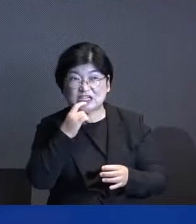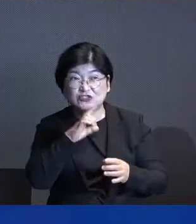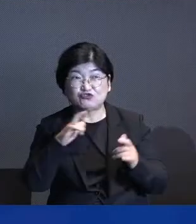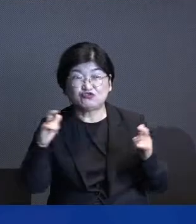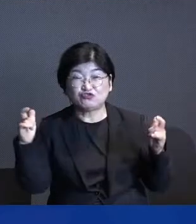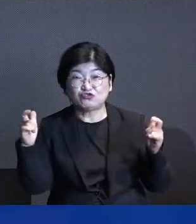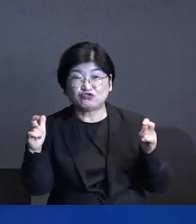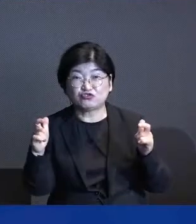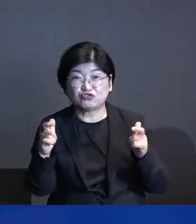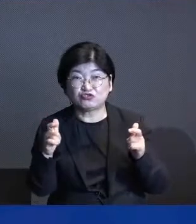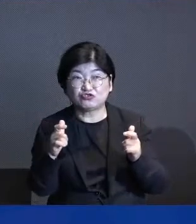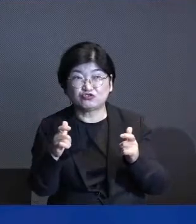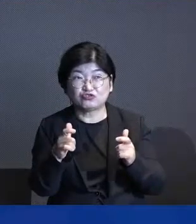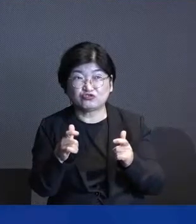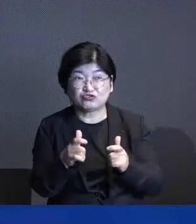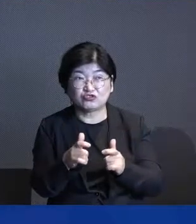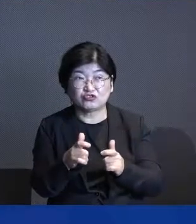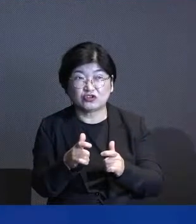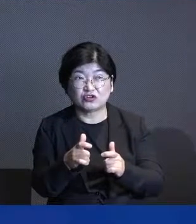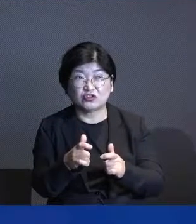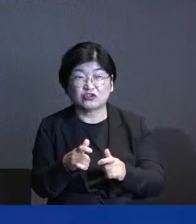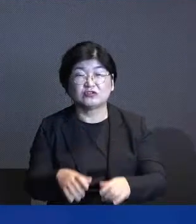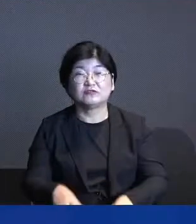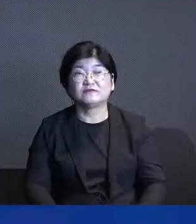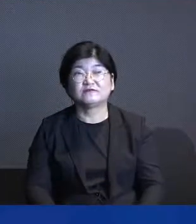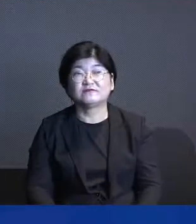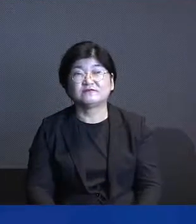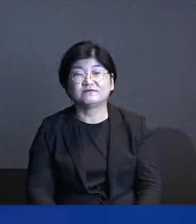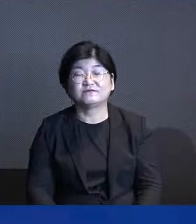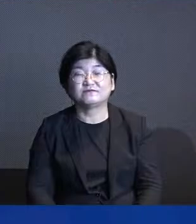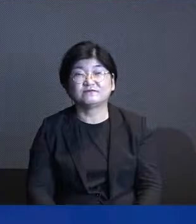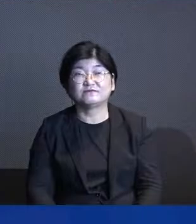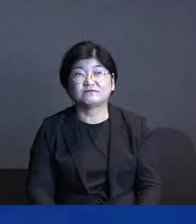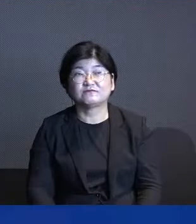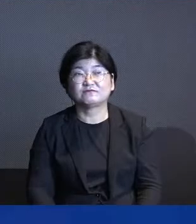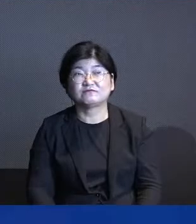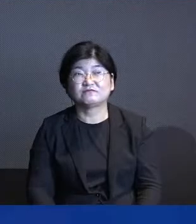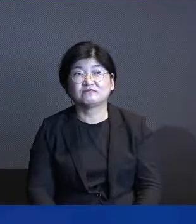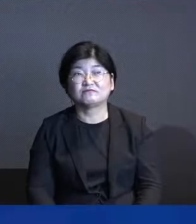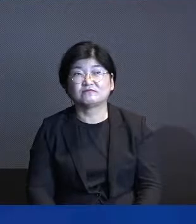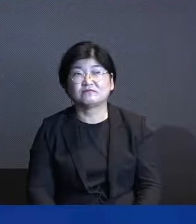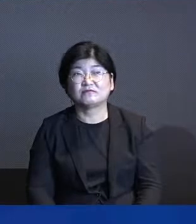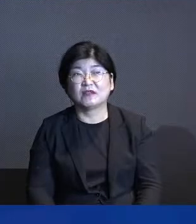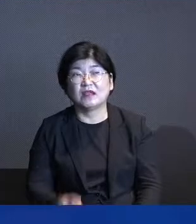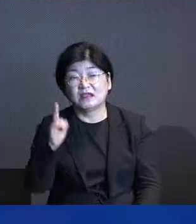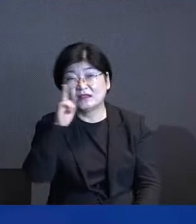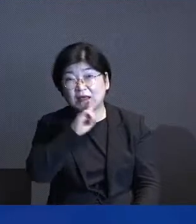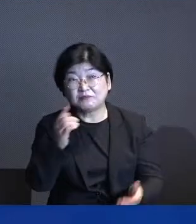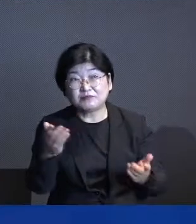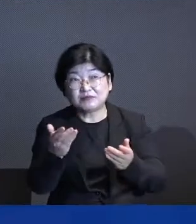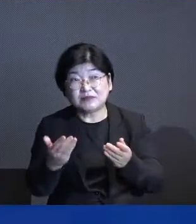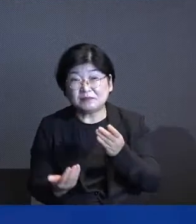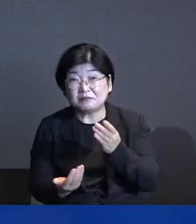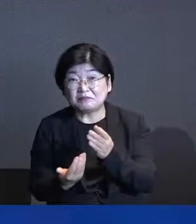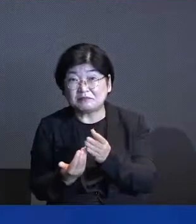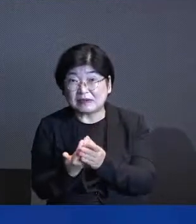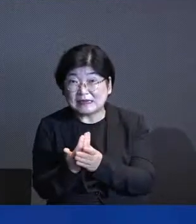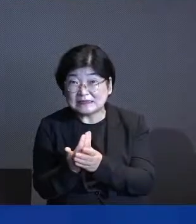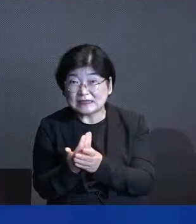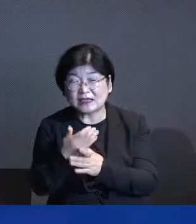But it doesn't necessarily say that bad things are happening or a decrease in functioning